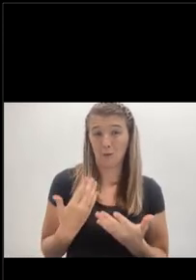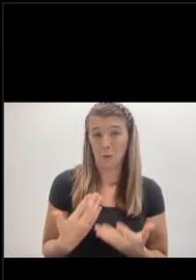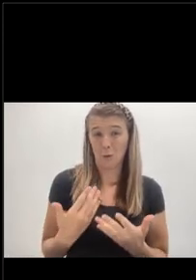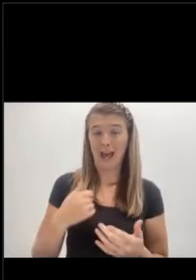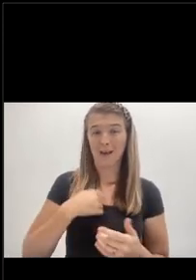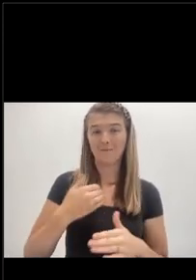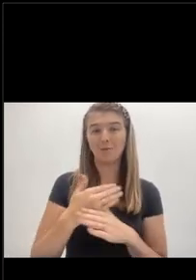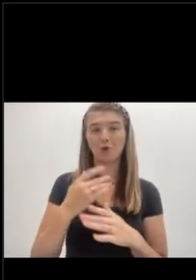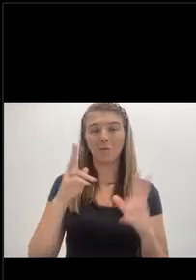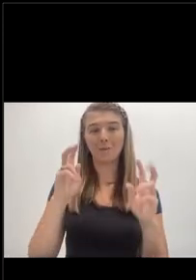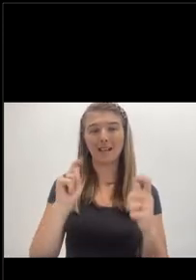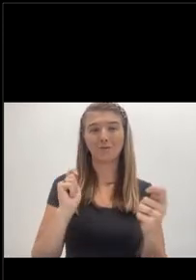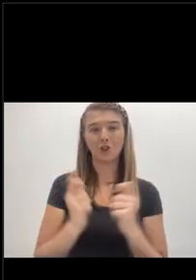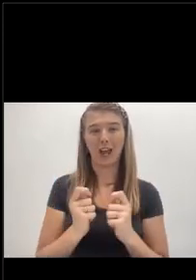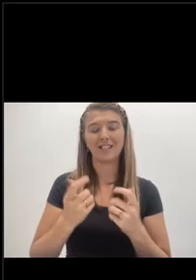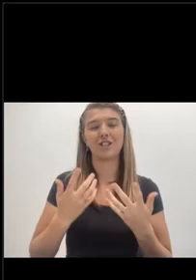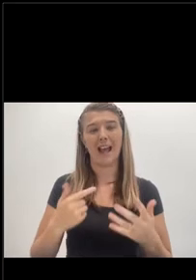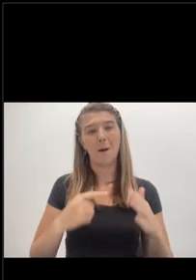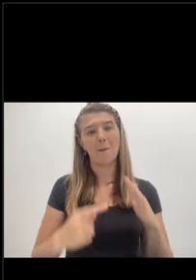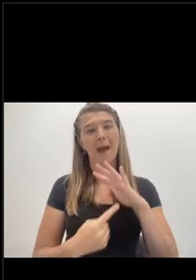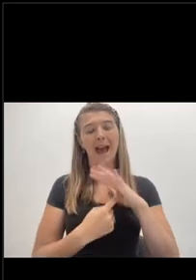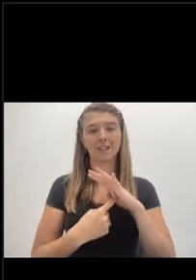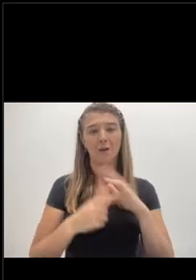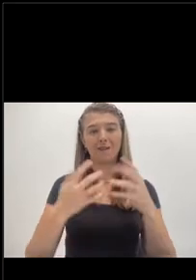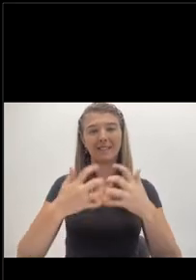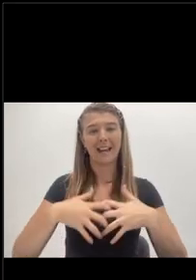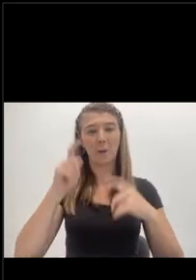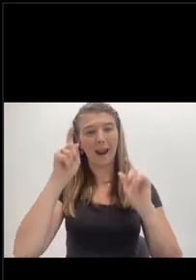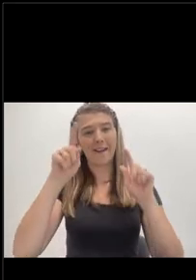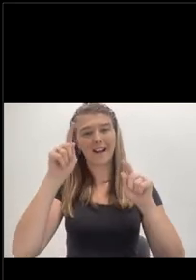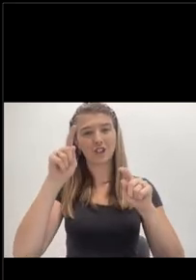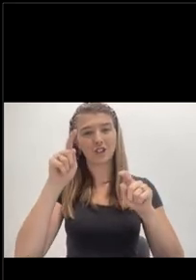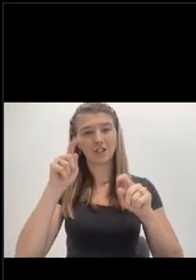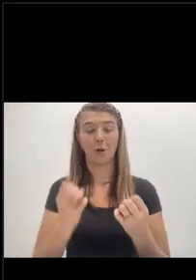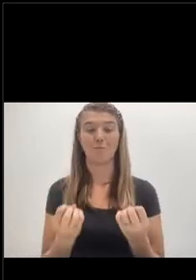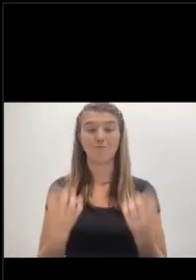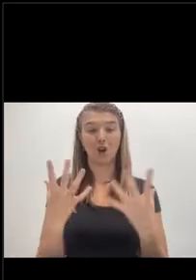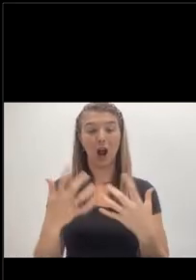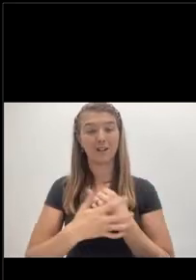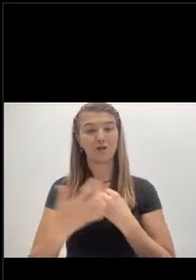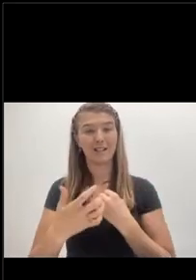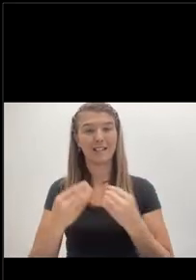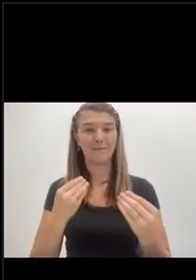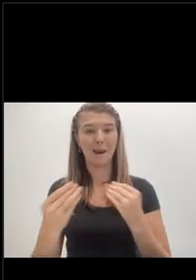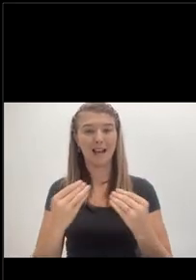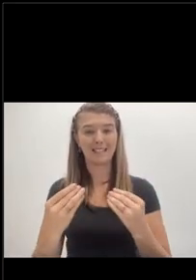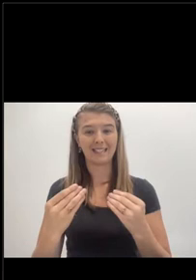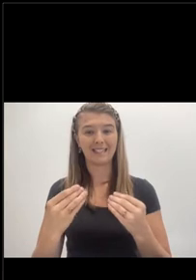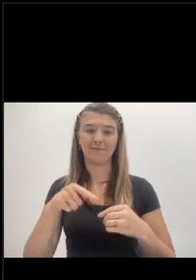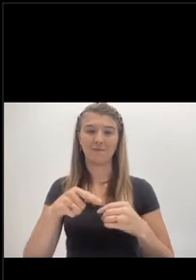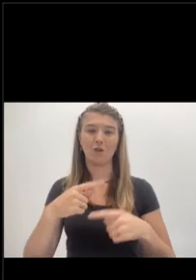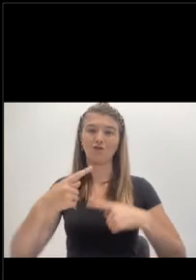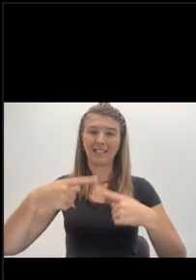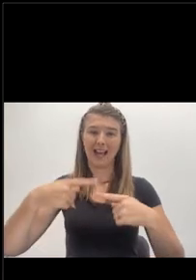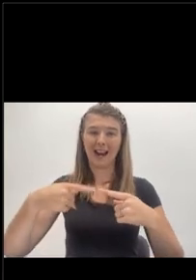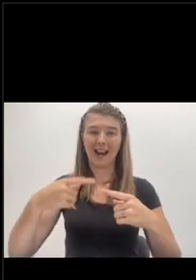and innovation here. Bright Green Plastics are a recycler of thermoplastics, polyethylene, polypropylene, and we have